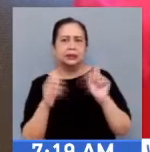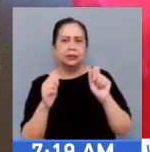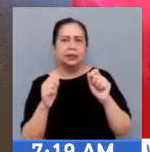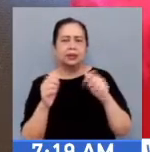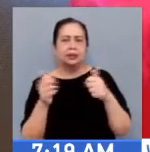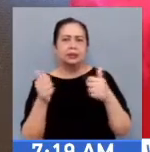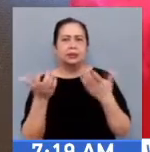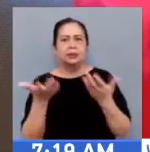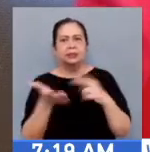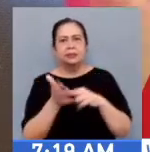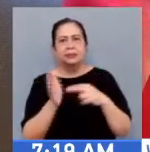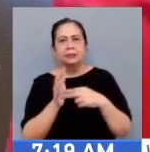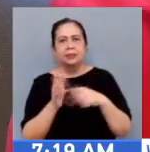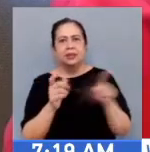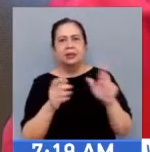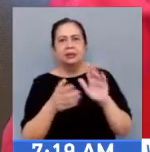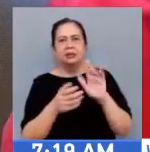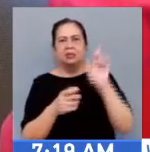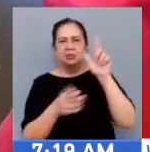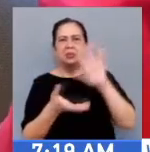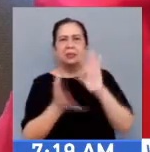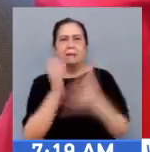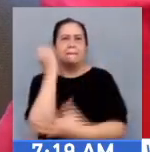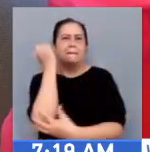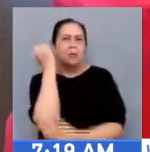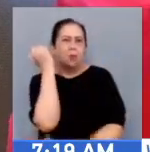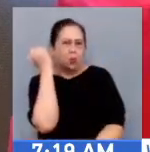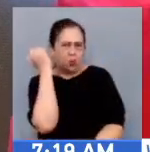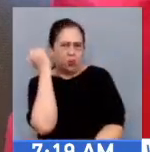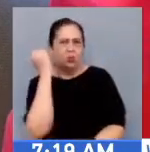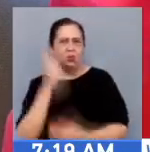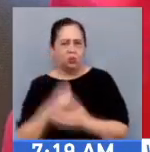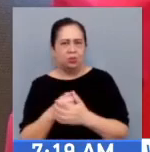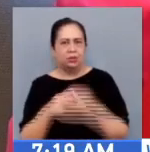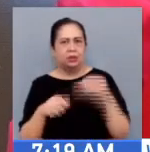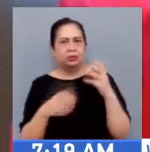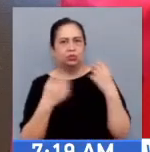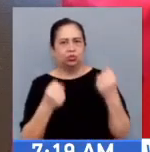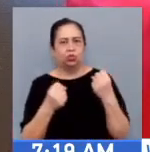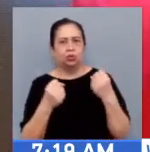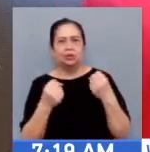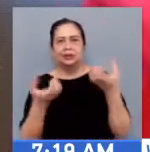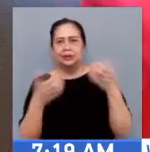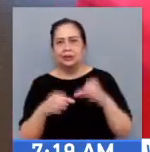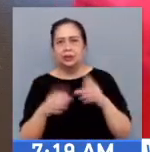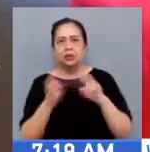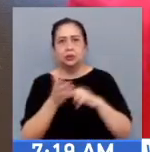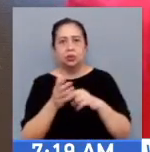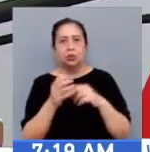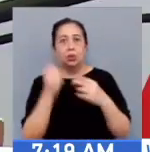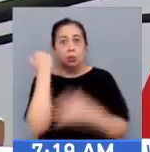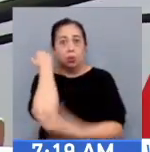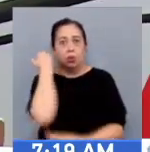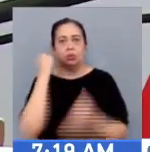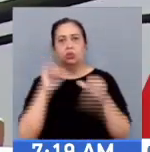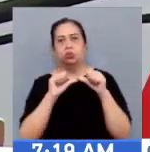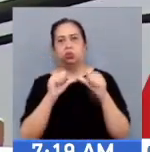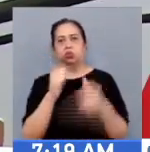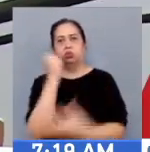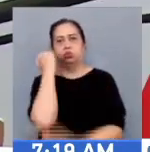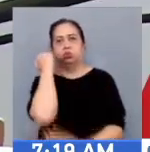the poverty line than others. So it means that the circle of poverty will continue.